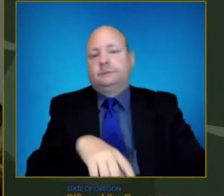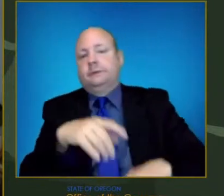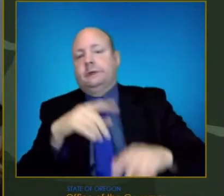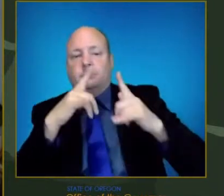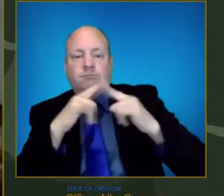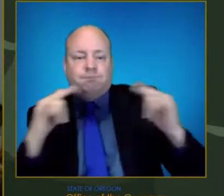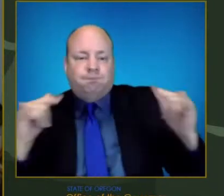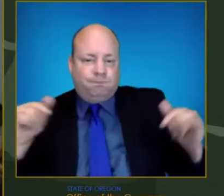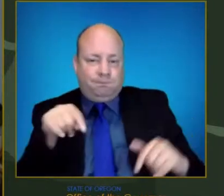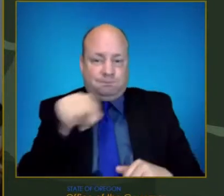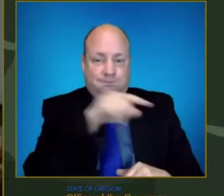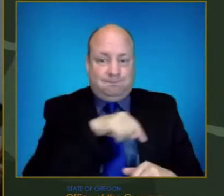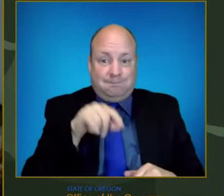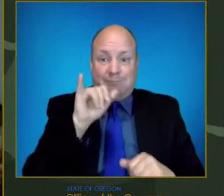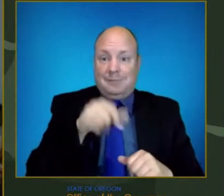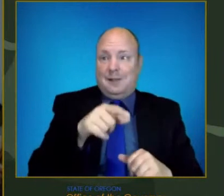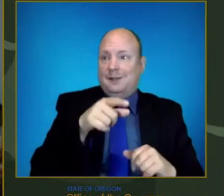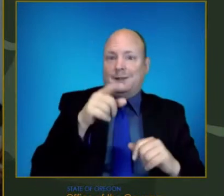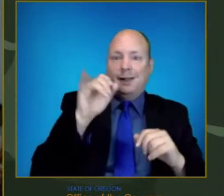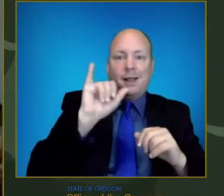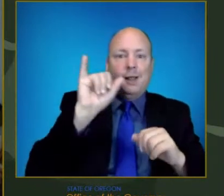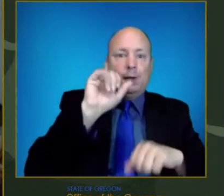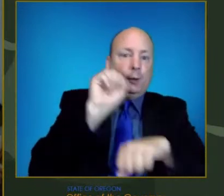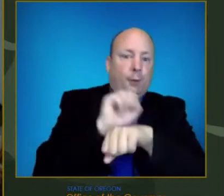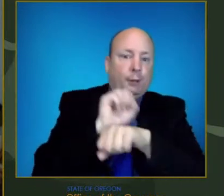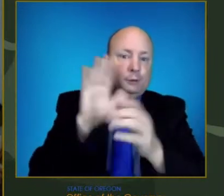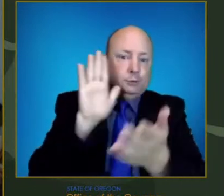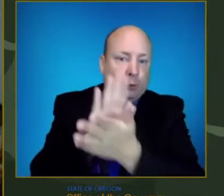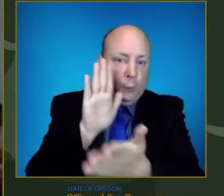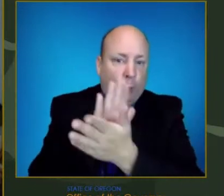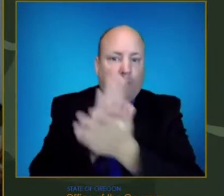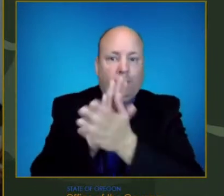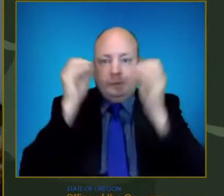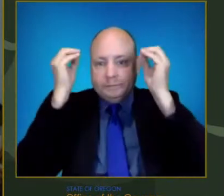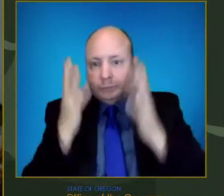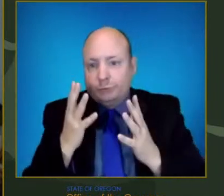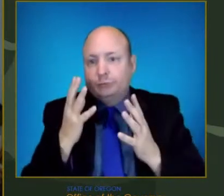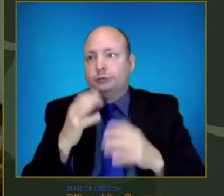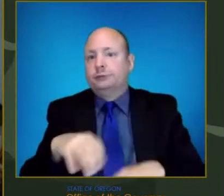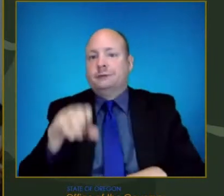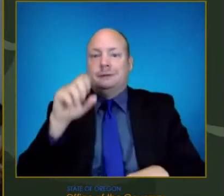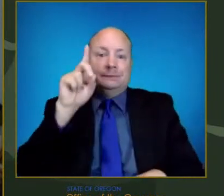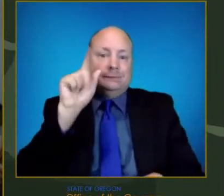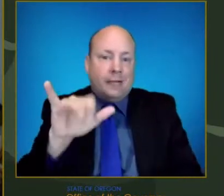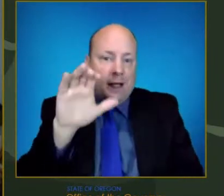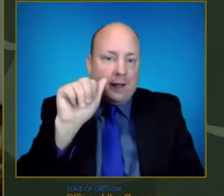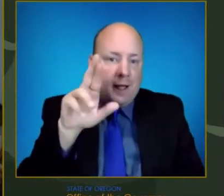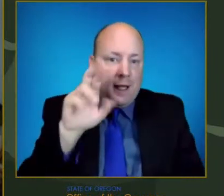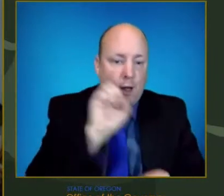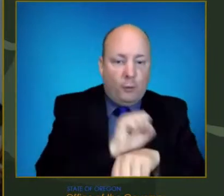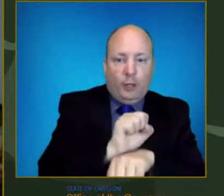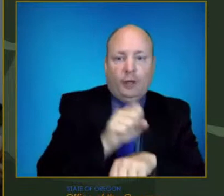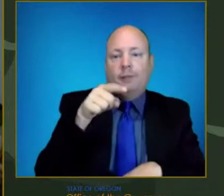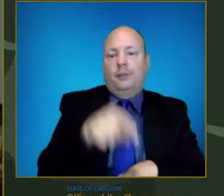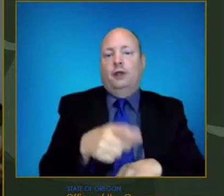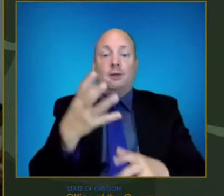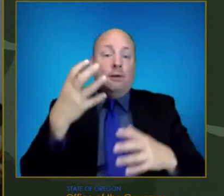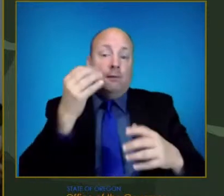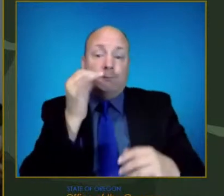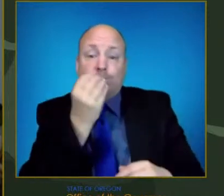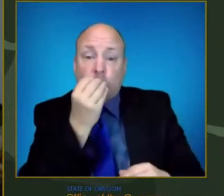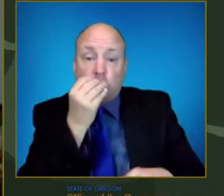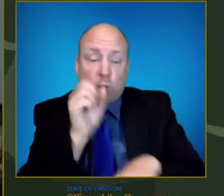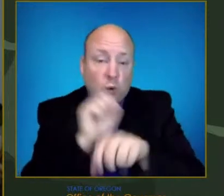settings such as teachers, support staff, and daycare workers. Food and agricultural workers.